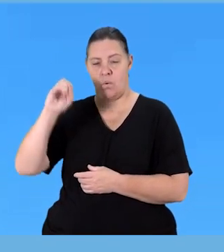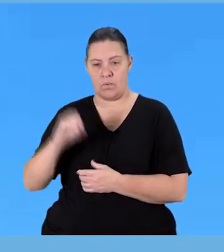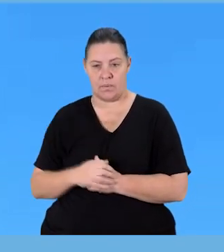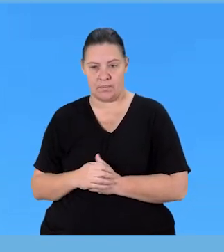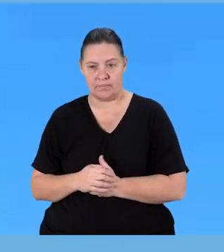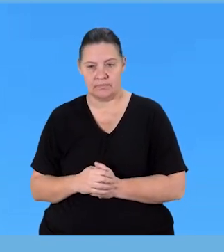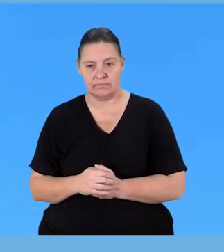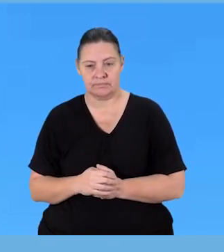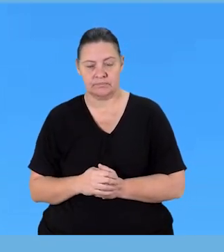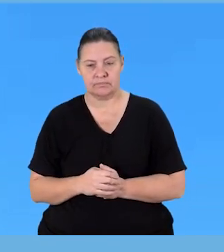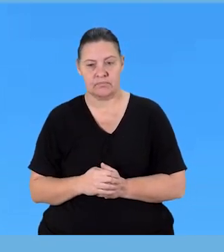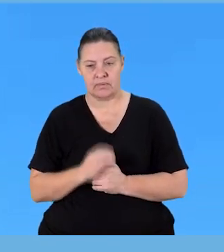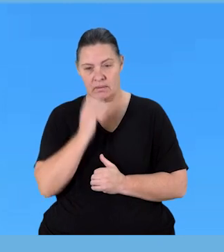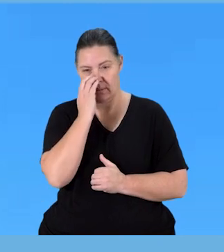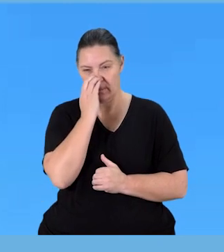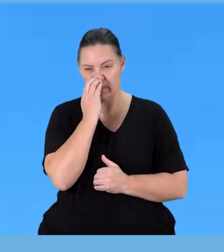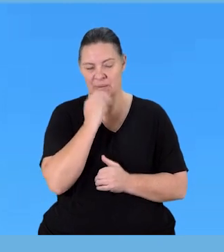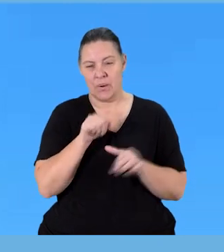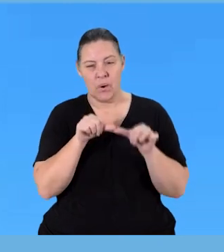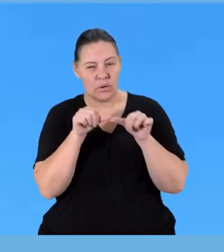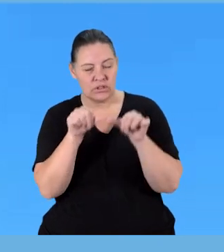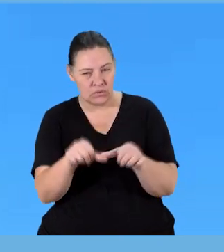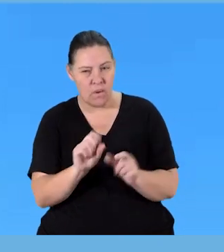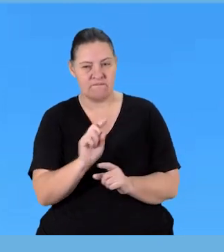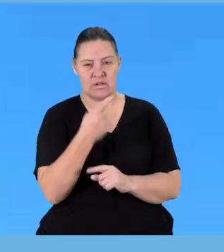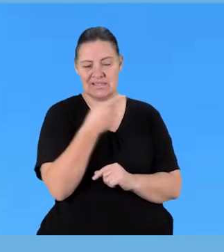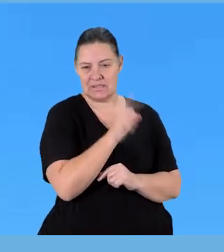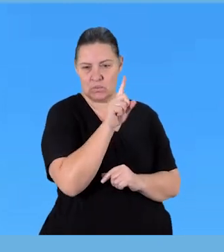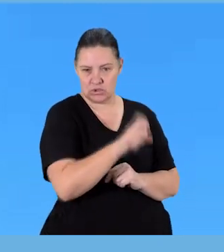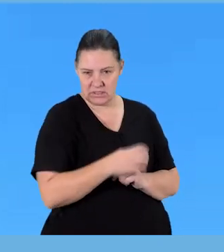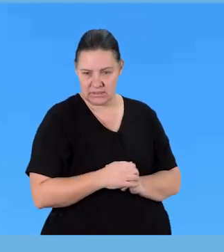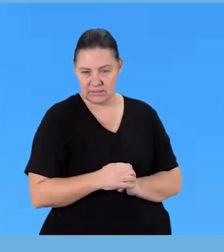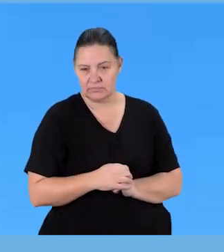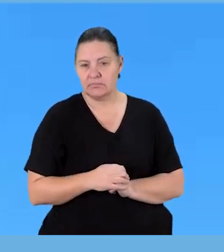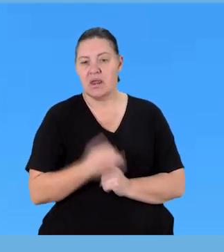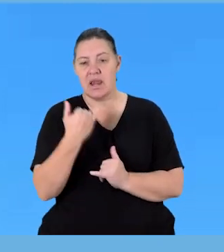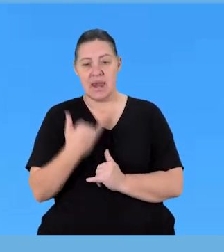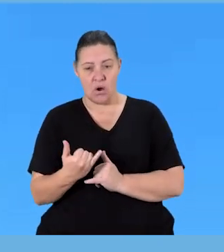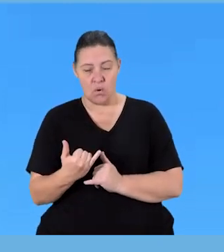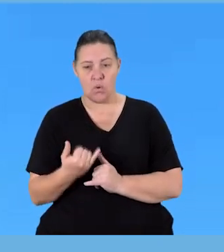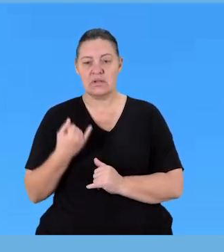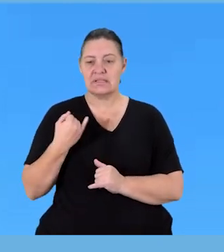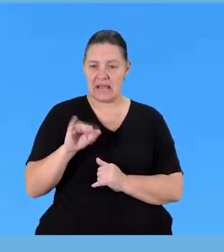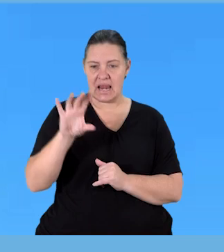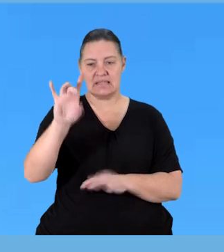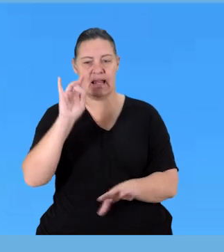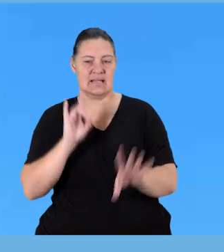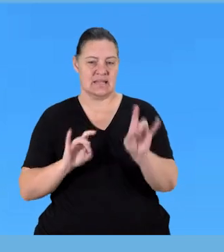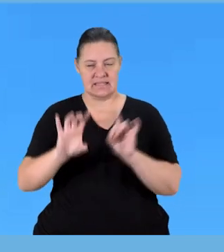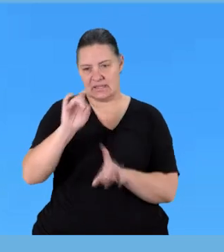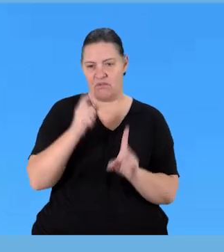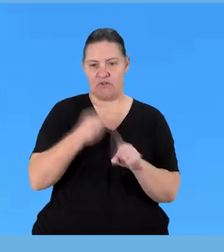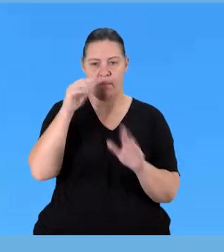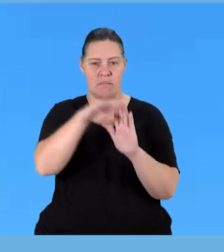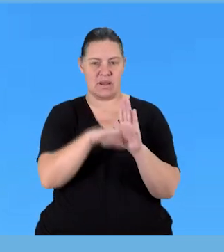So our next question is still a continuation of that first question, whereby now we are still selecting from the